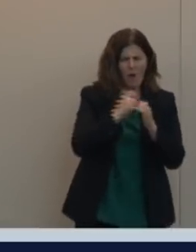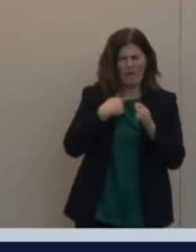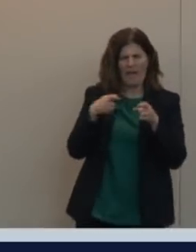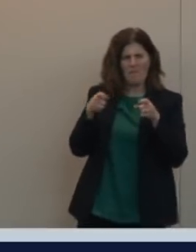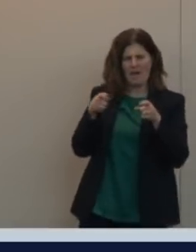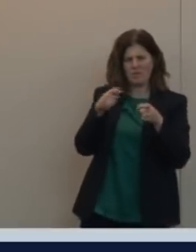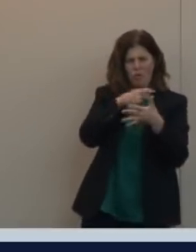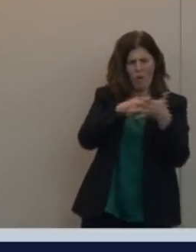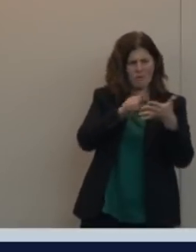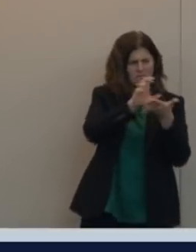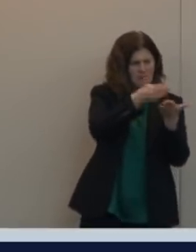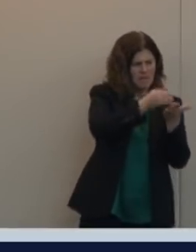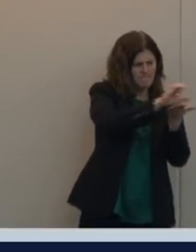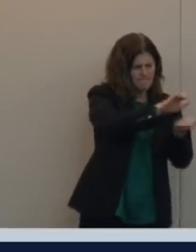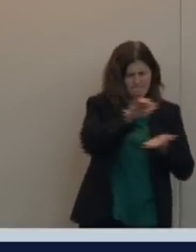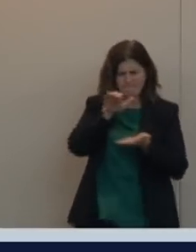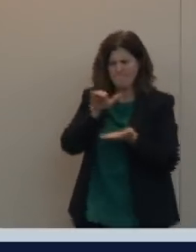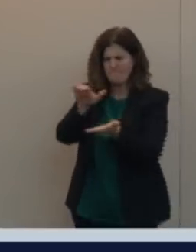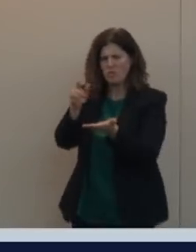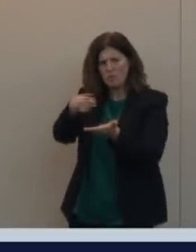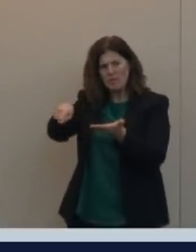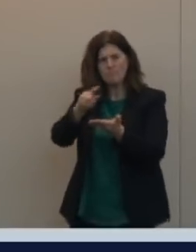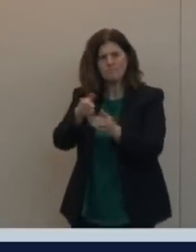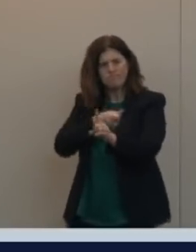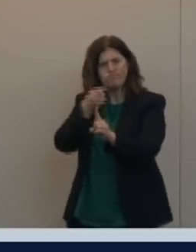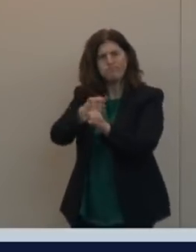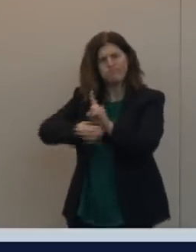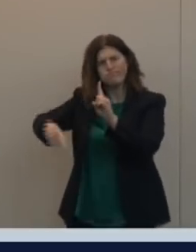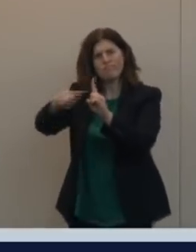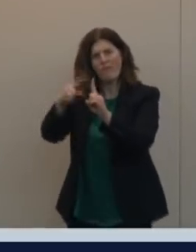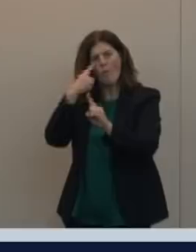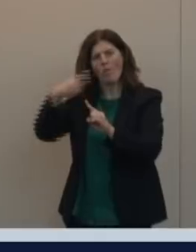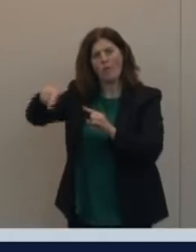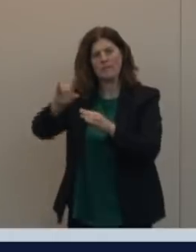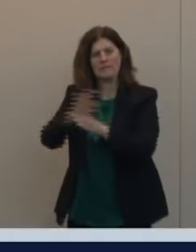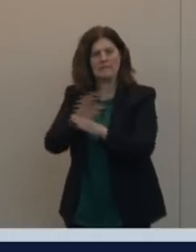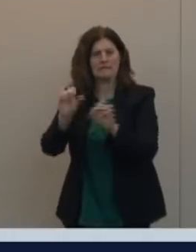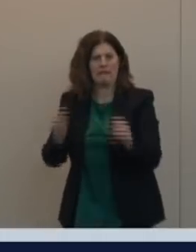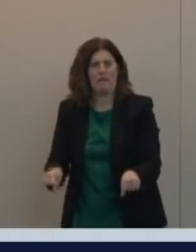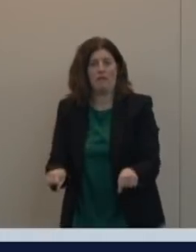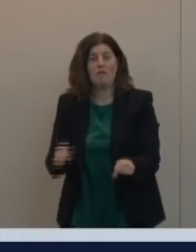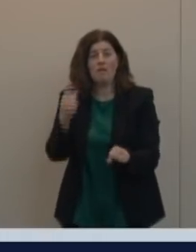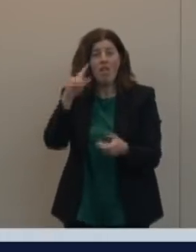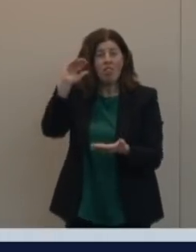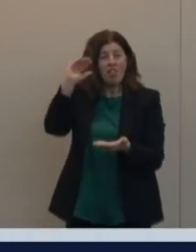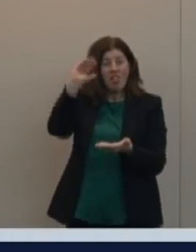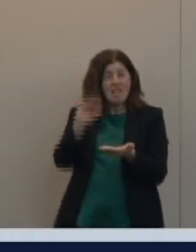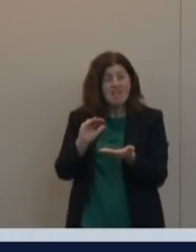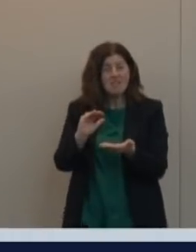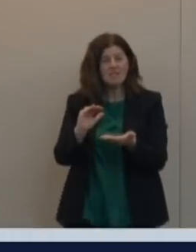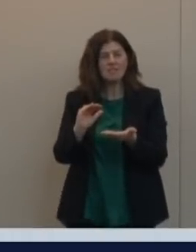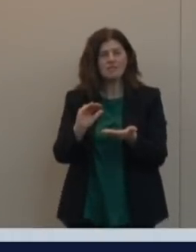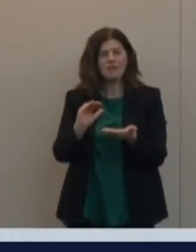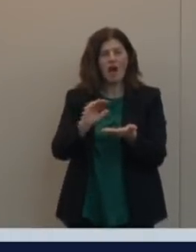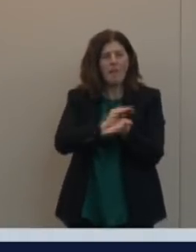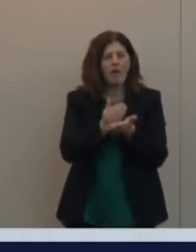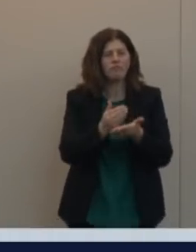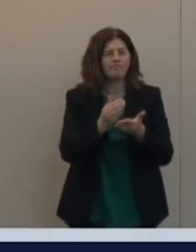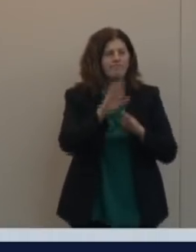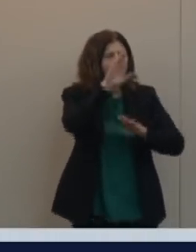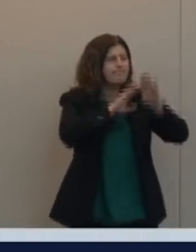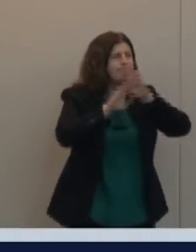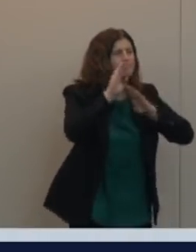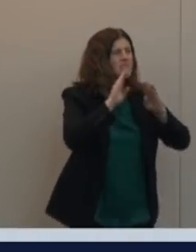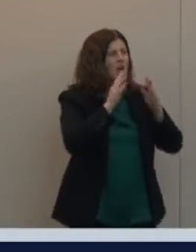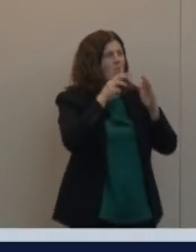those investments so they have the greatest impact and the least amount of bureaucracy and red tape